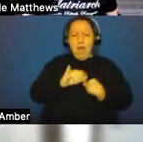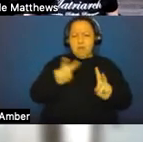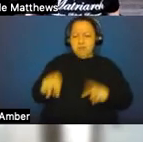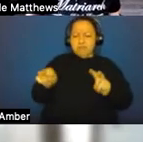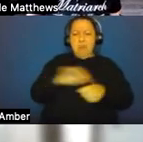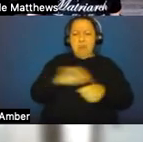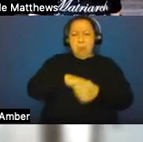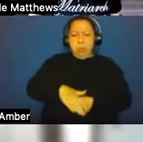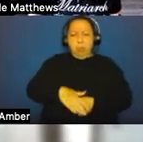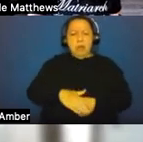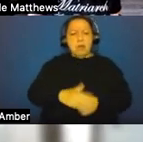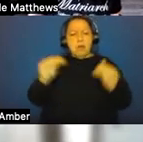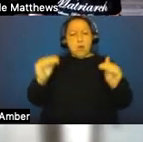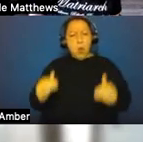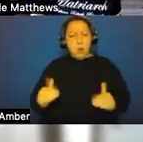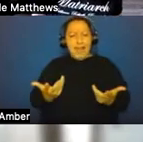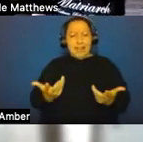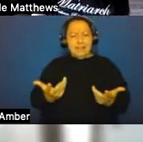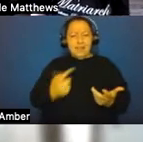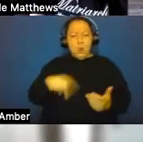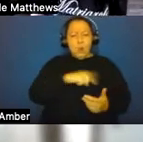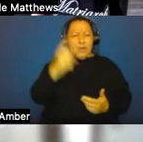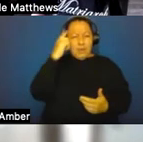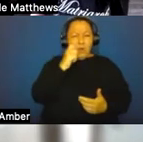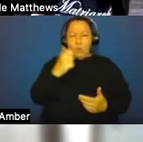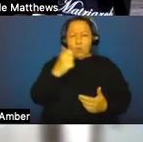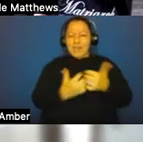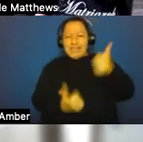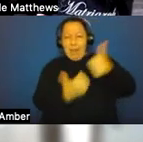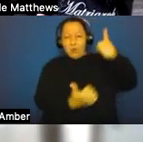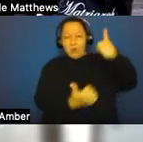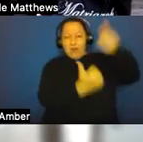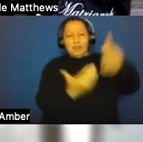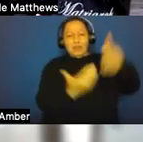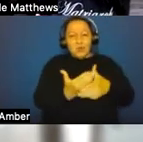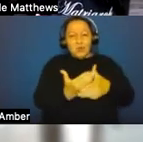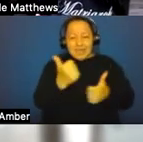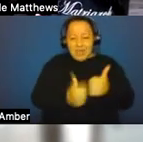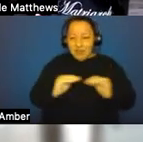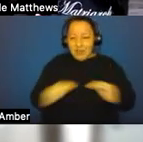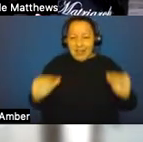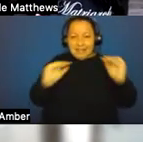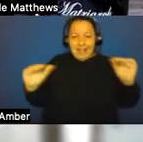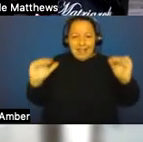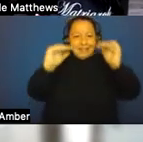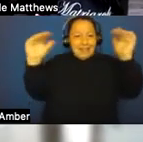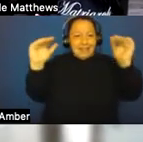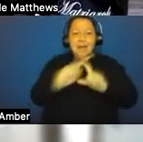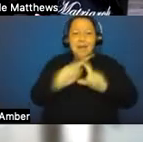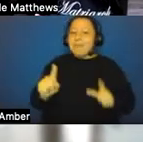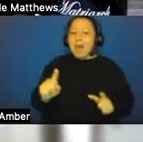have such a class delineation, and yet we criminalize